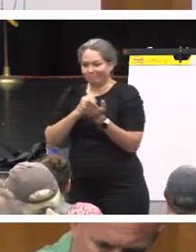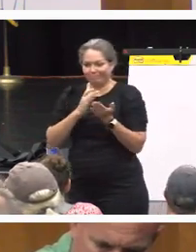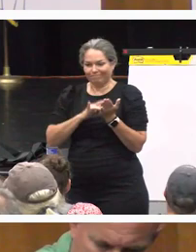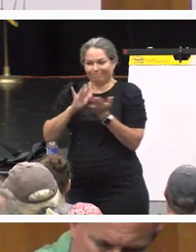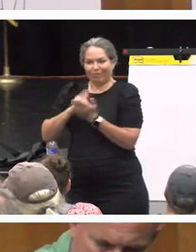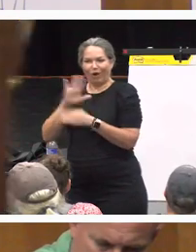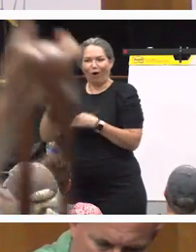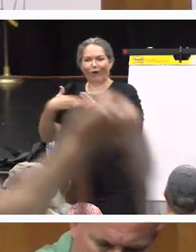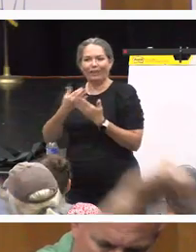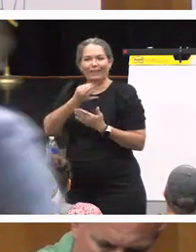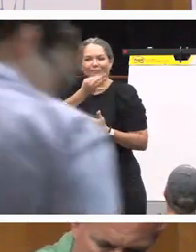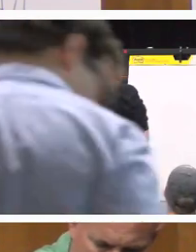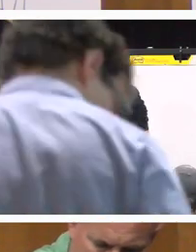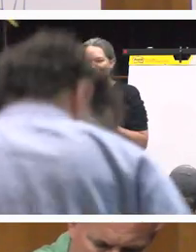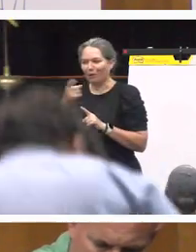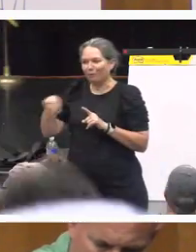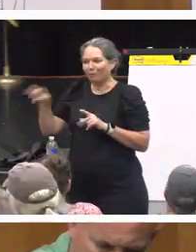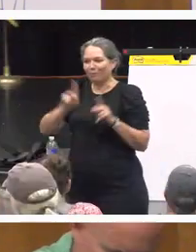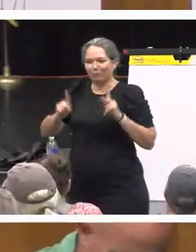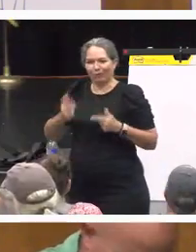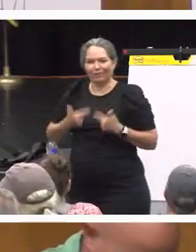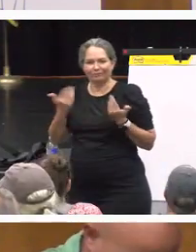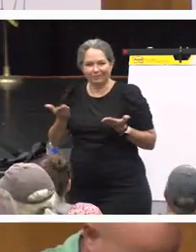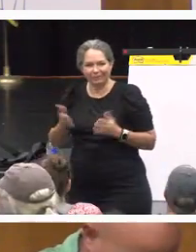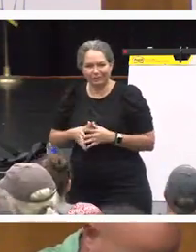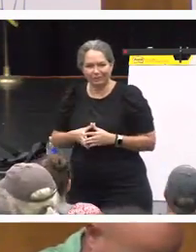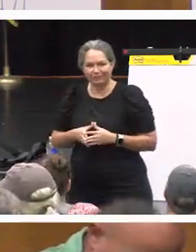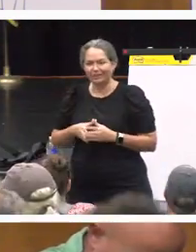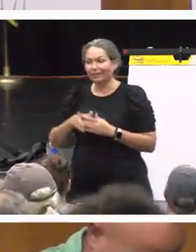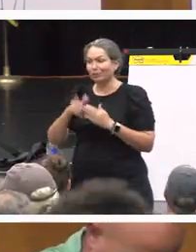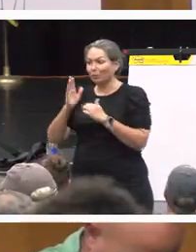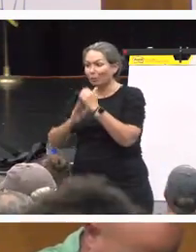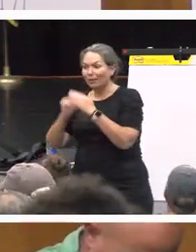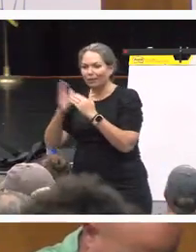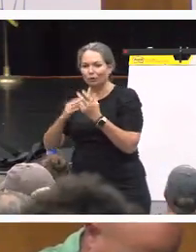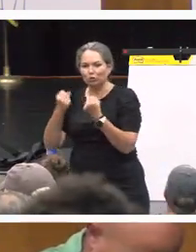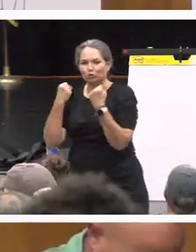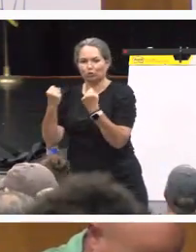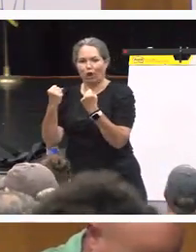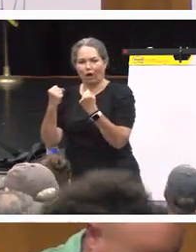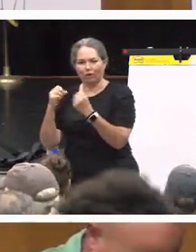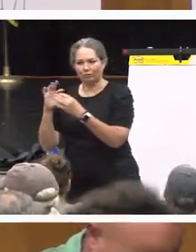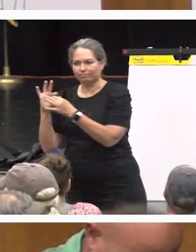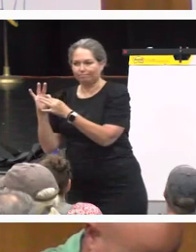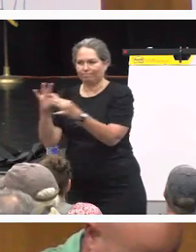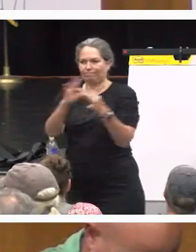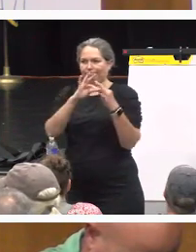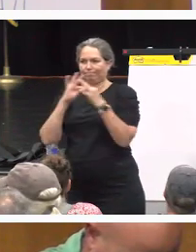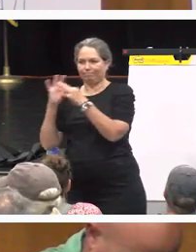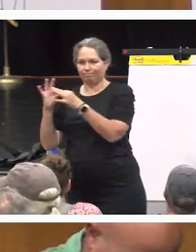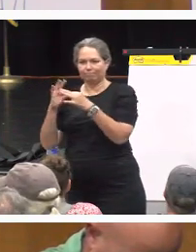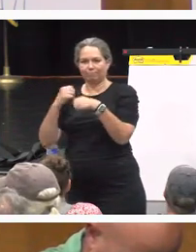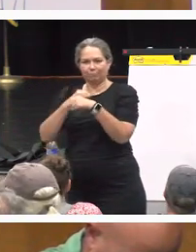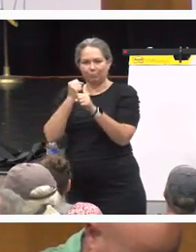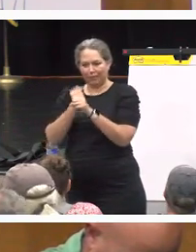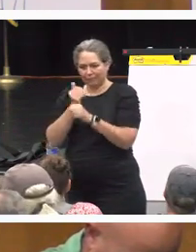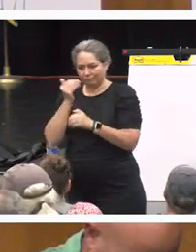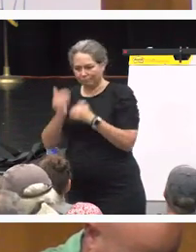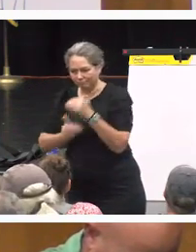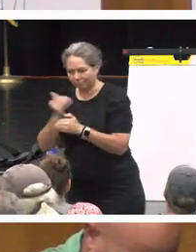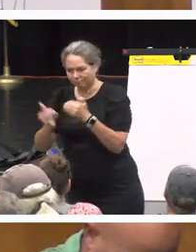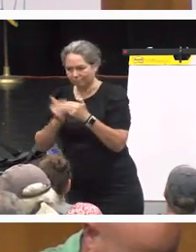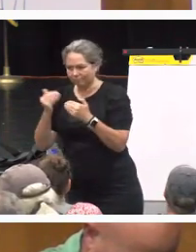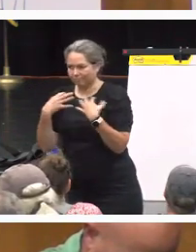to unite public and private efforts, to build a strong, united front to drive forward resilience